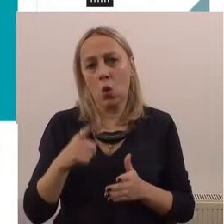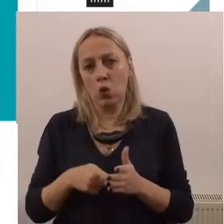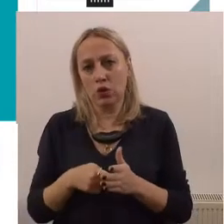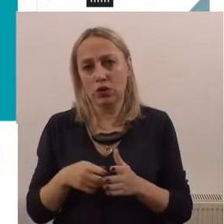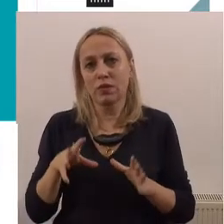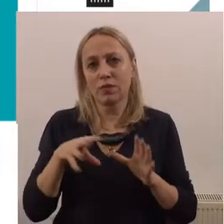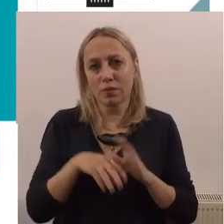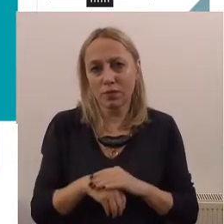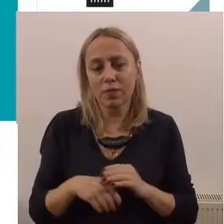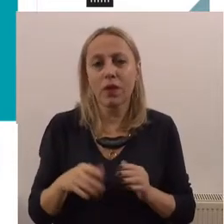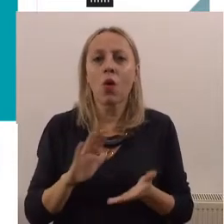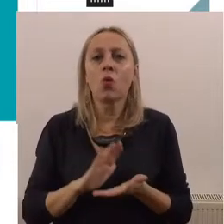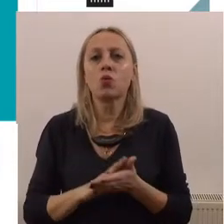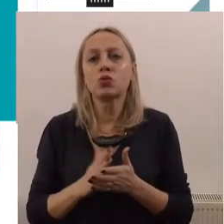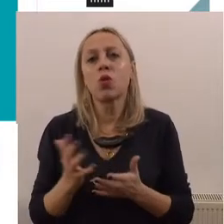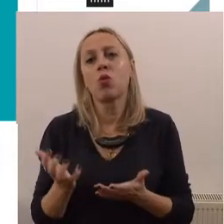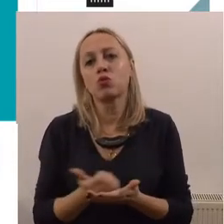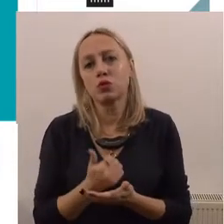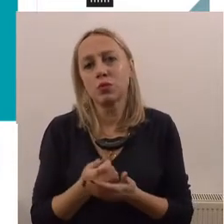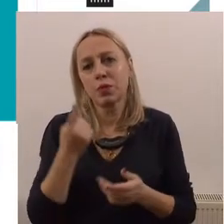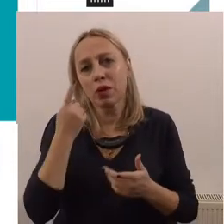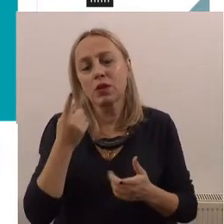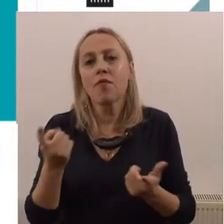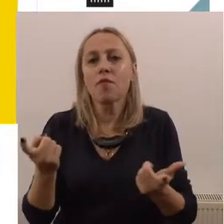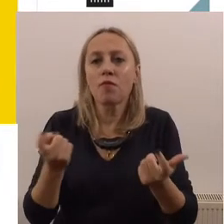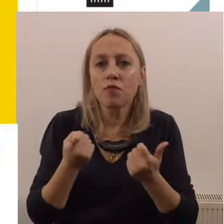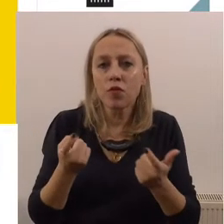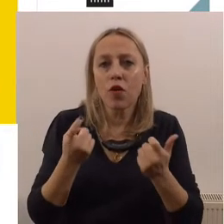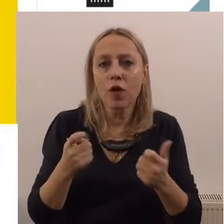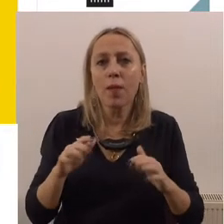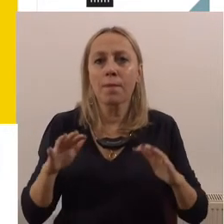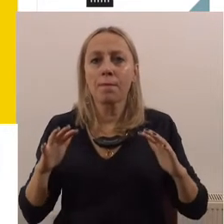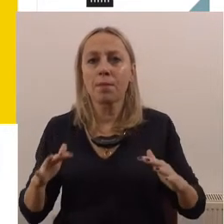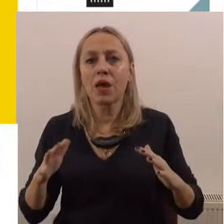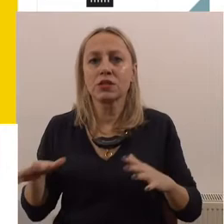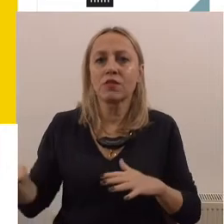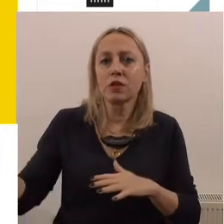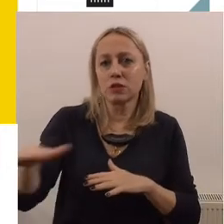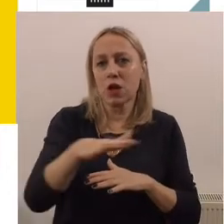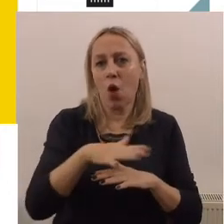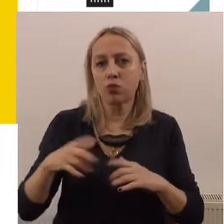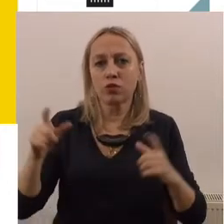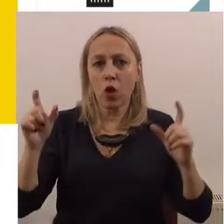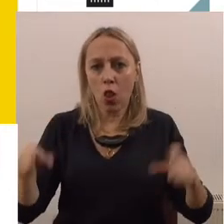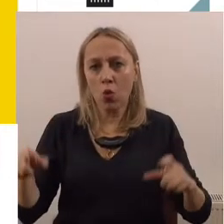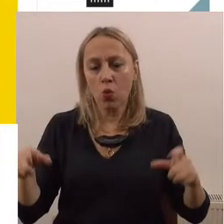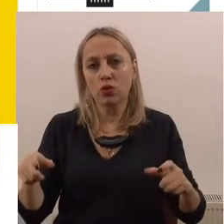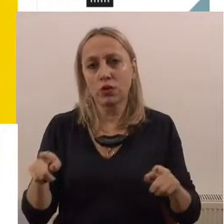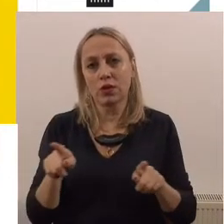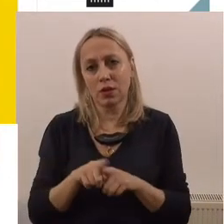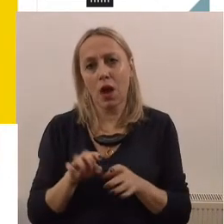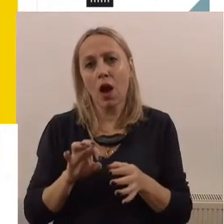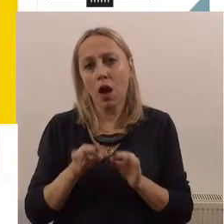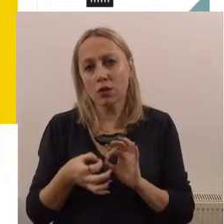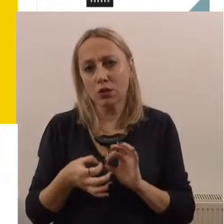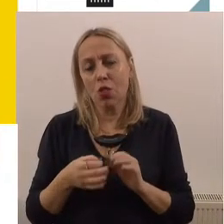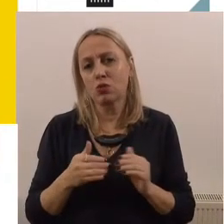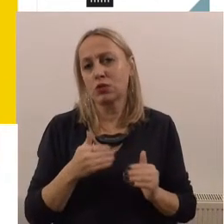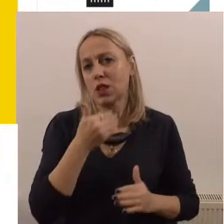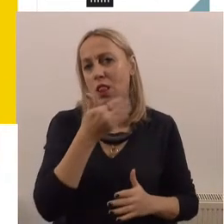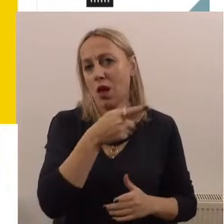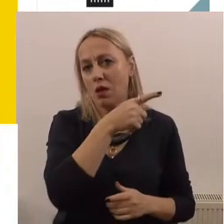administration of the urban district of VUXA. And well, the important precondition is the local